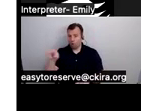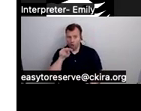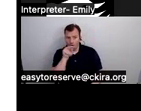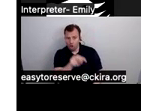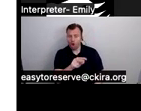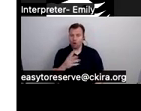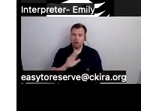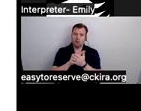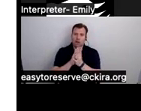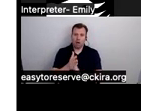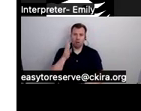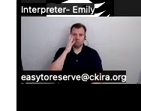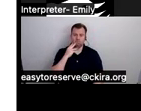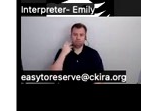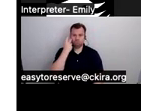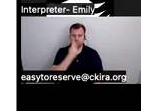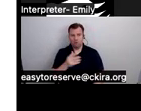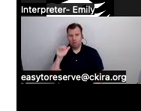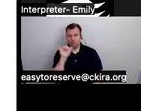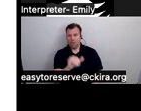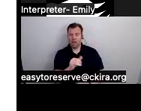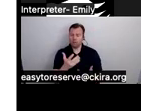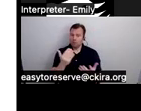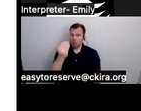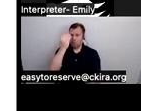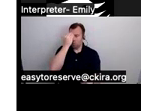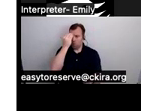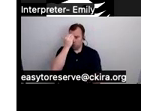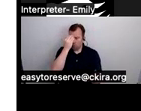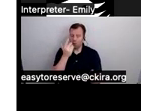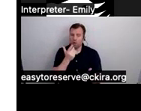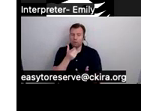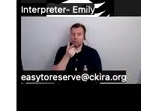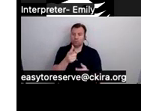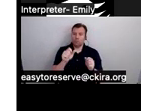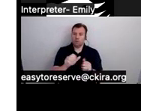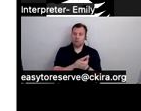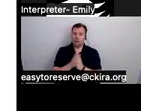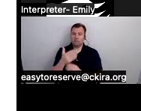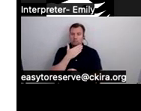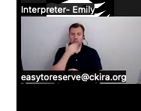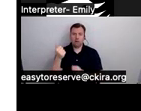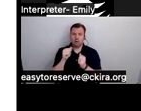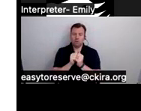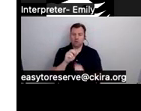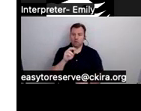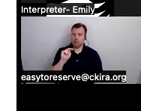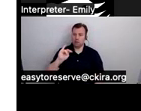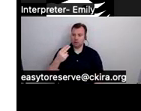familiar with the information that's there to just become more familiar with NIH itself.